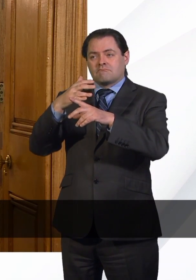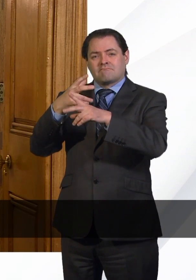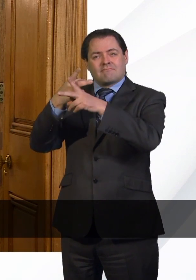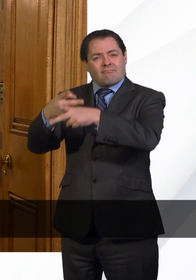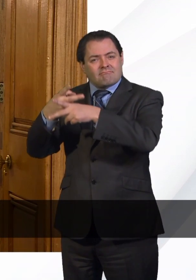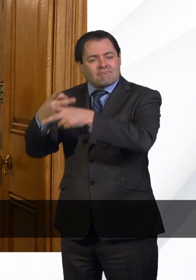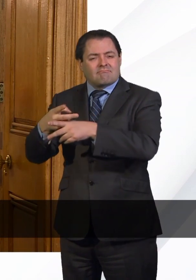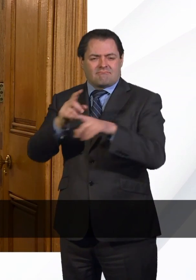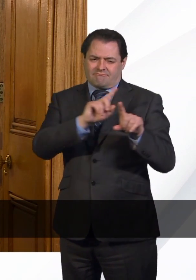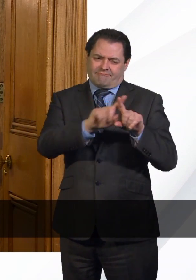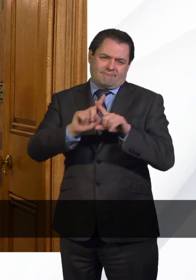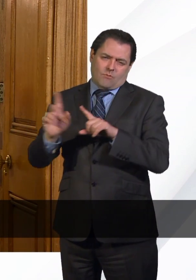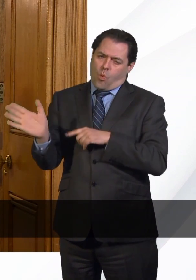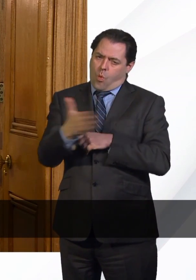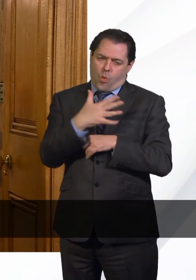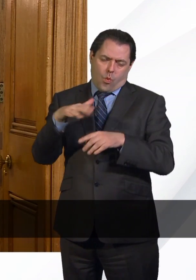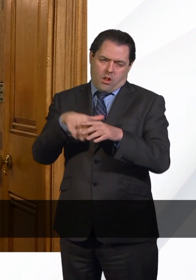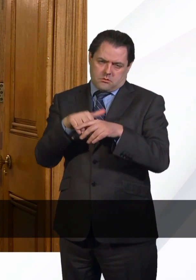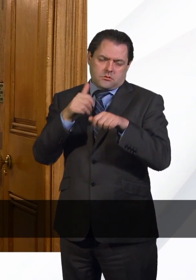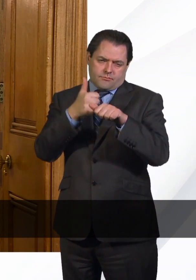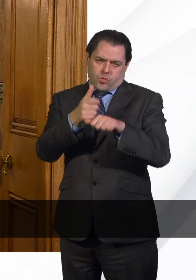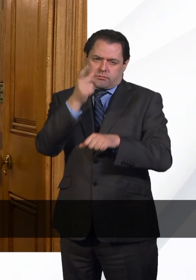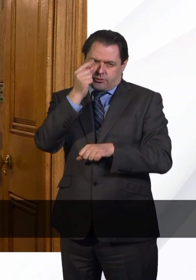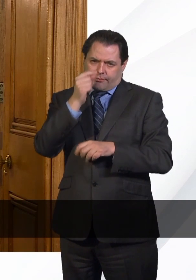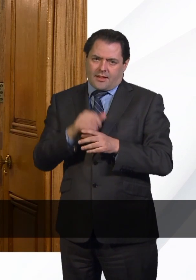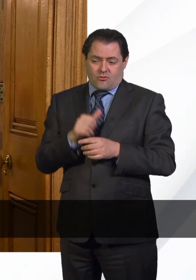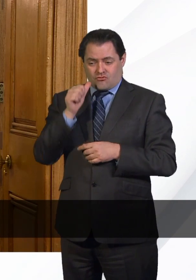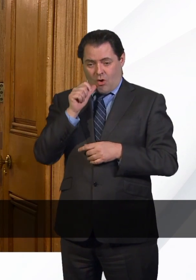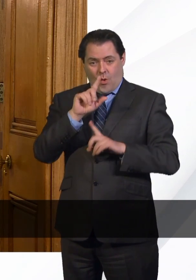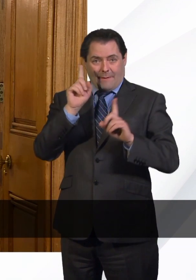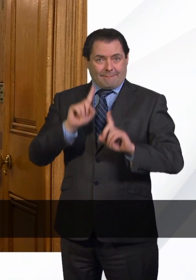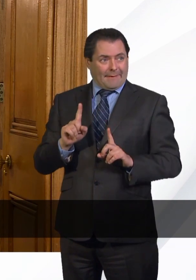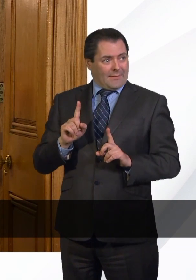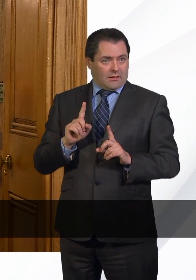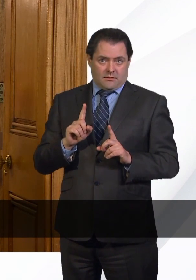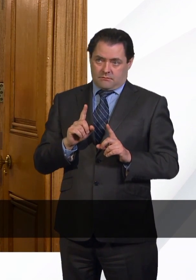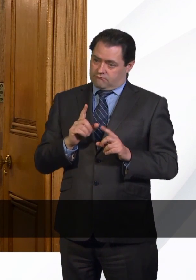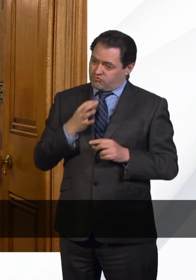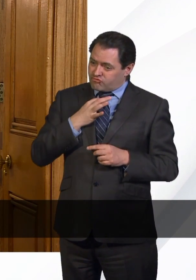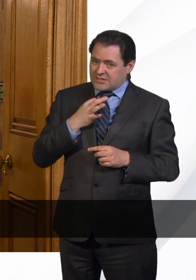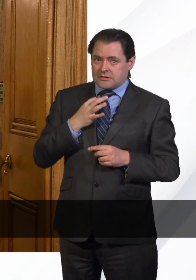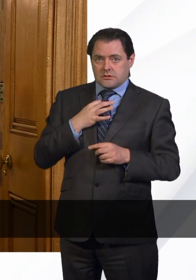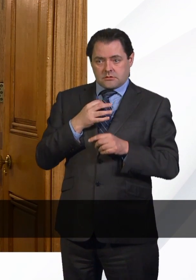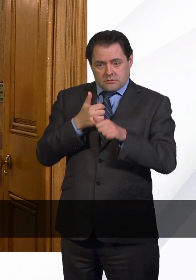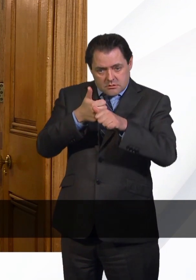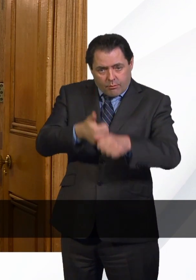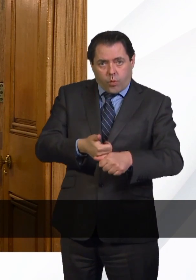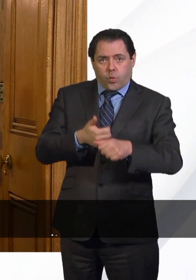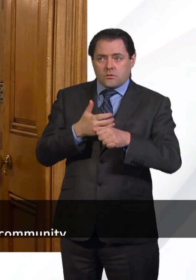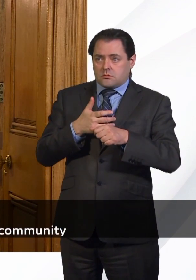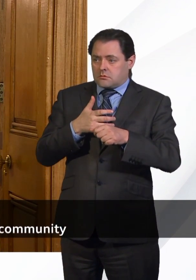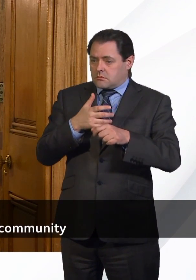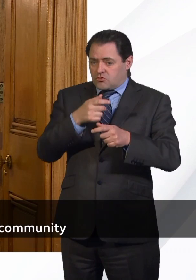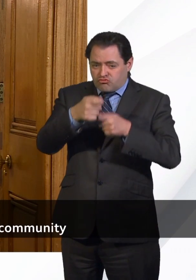thing for us to do, to recognise the sacrifice of those who put themselves at risk by going to work